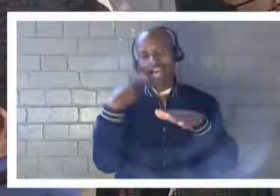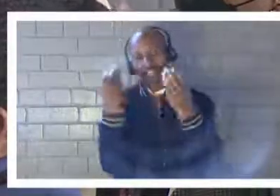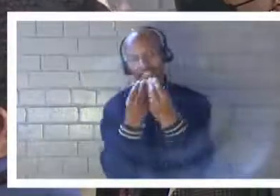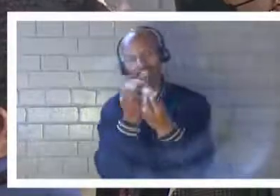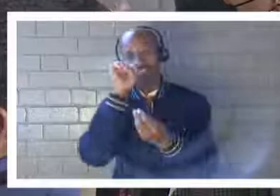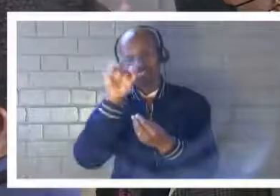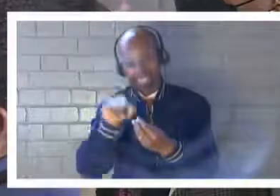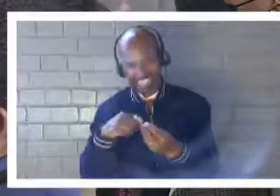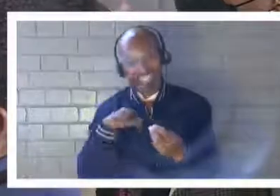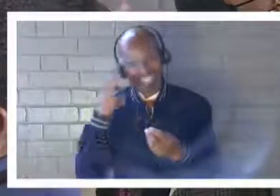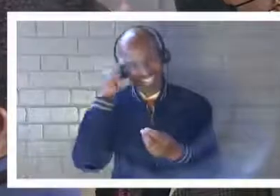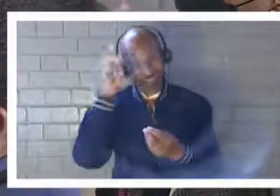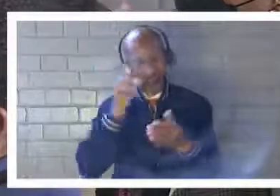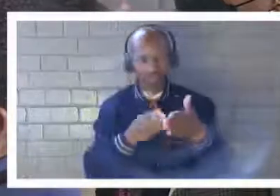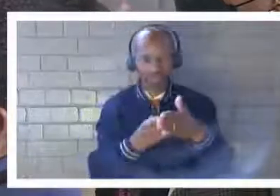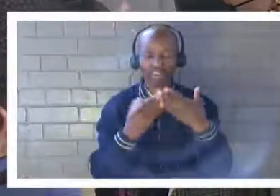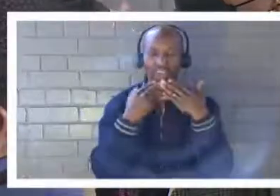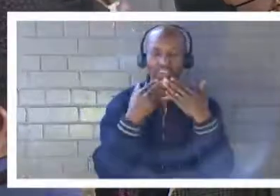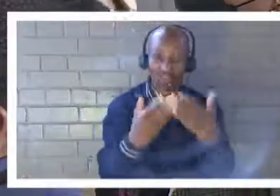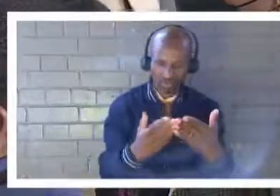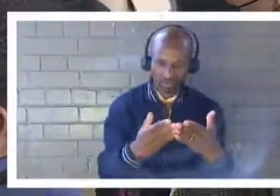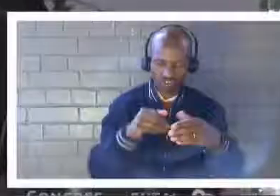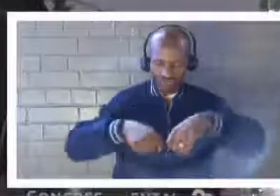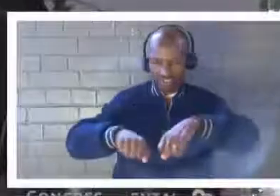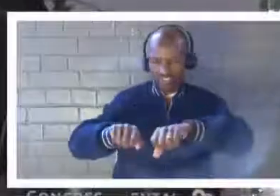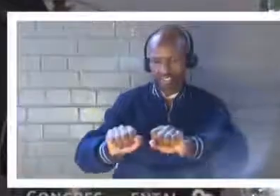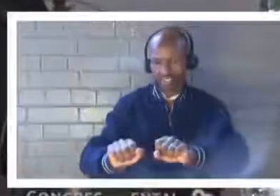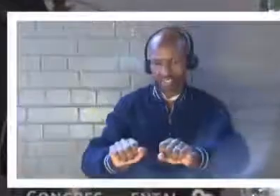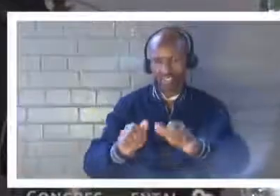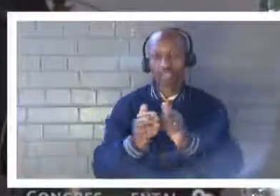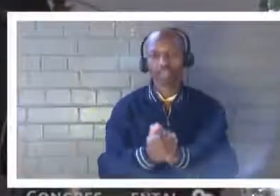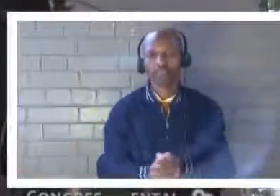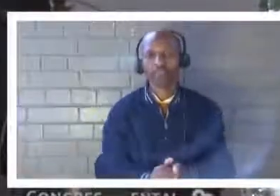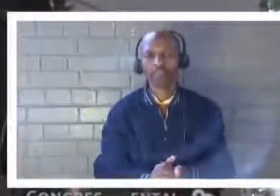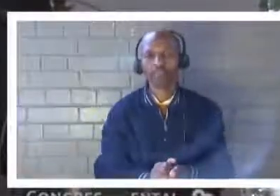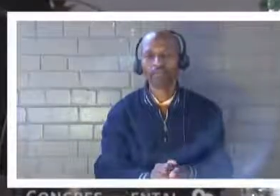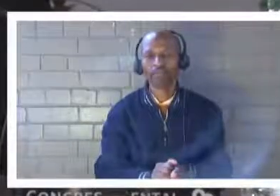forth. I think I'll pause there. Thank you very much, Chairperson.